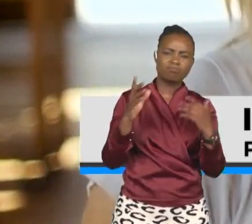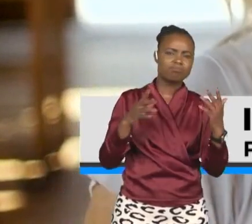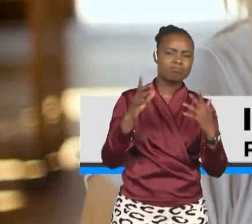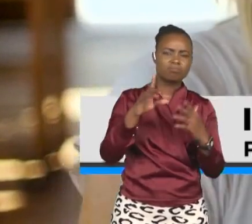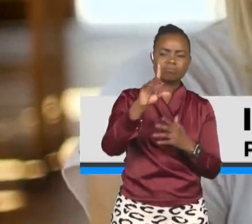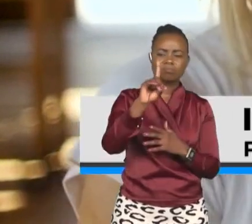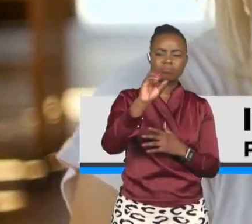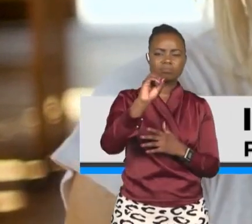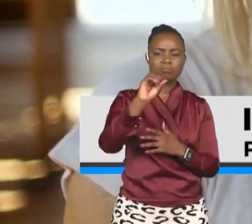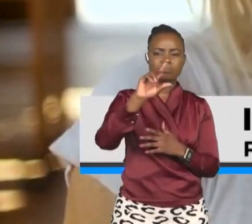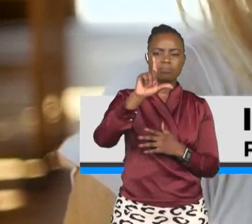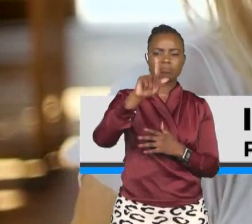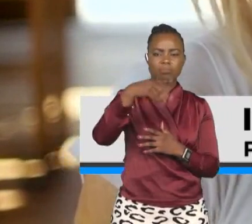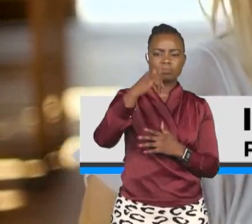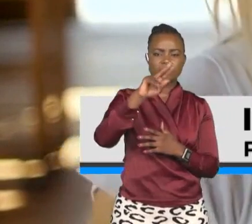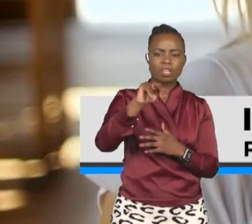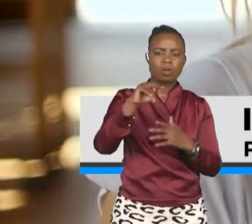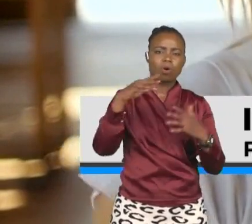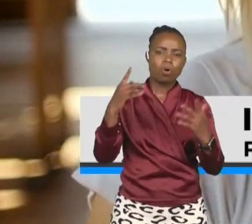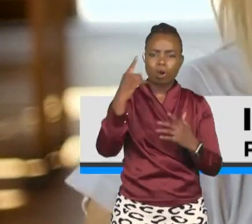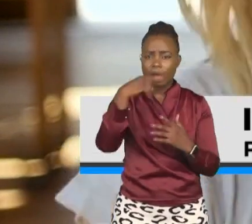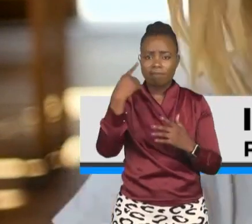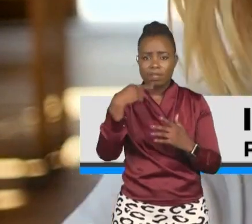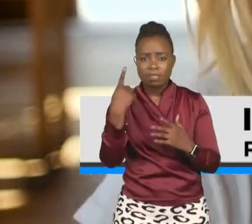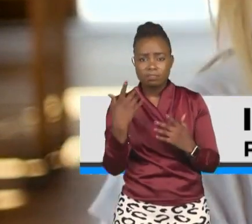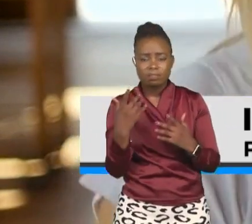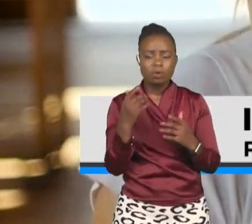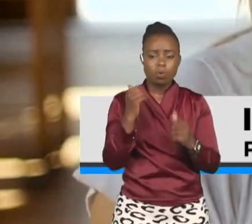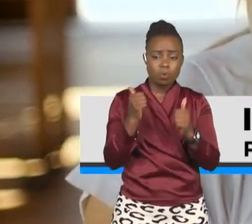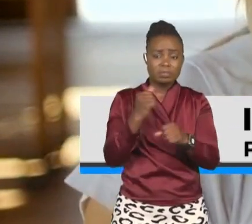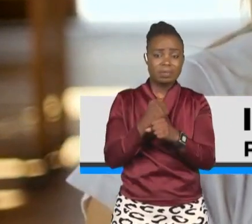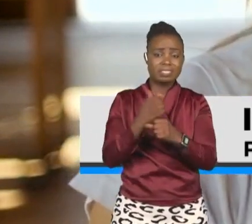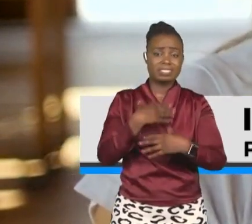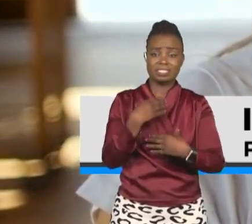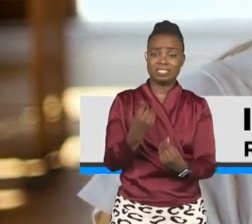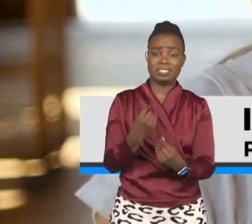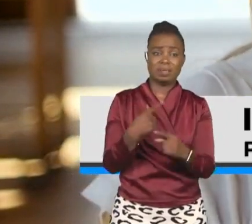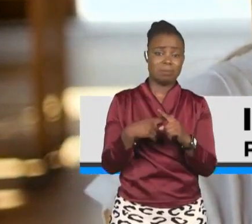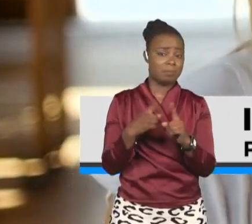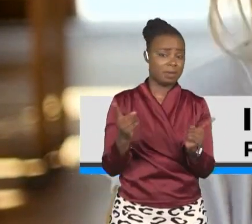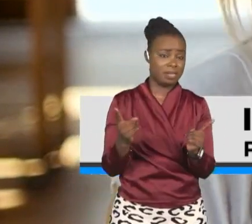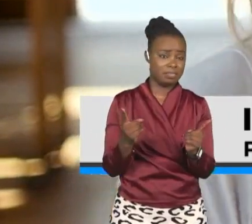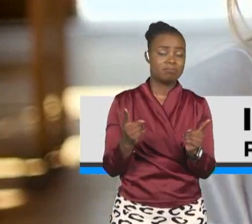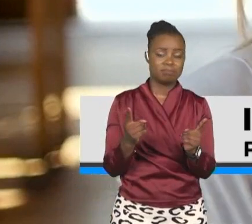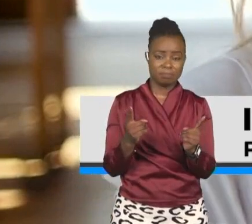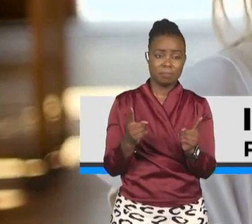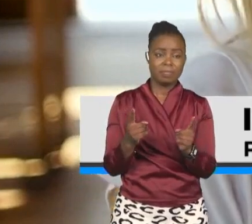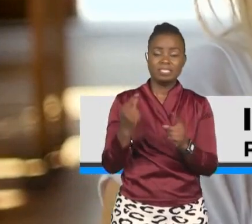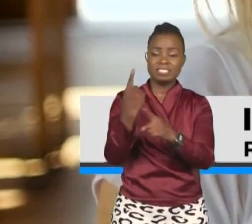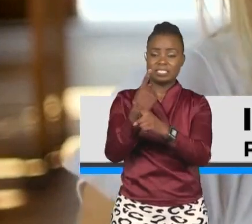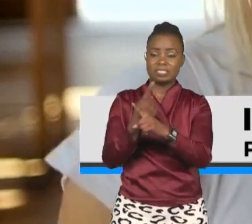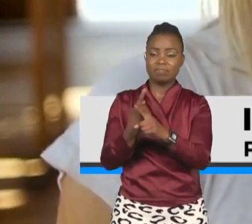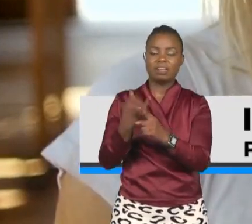shape, or there'll be a facial feature which makes it that much more interesting. But ultimately, it's definitely abstractive artworks,